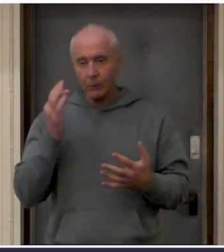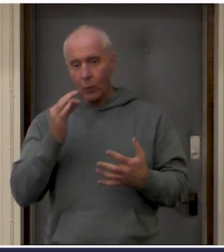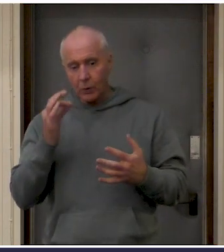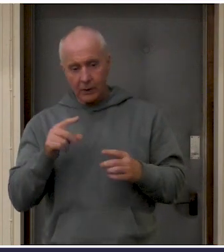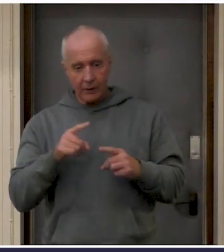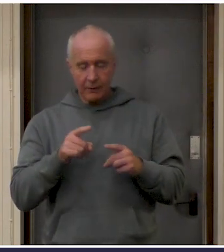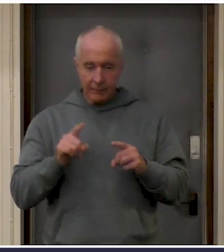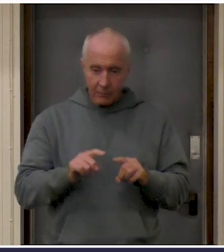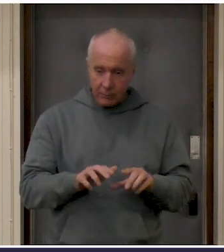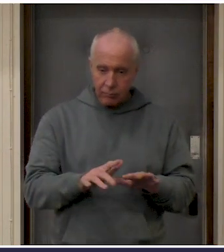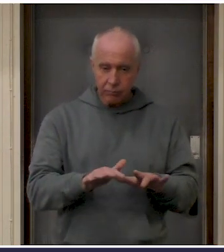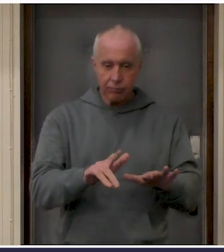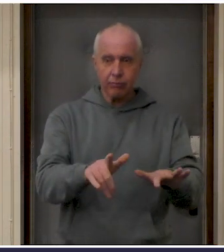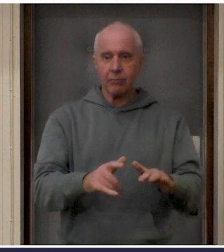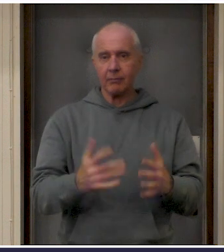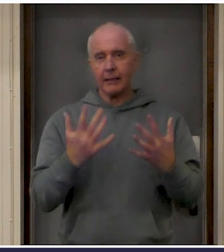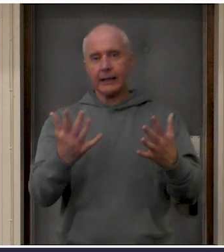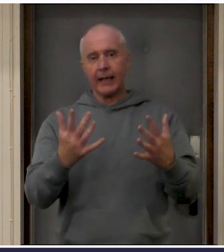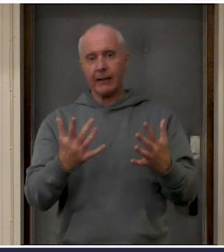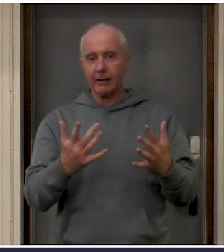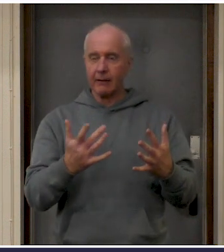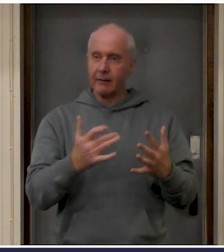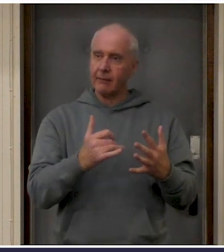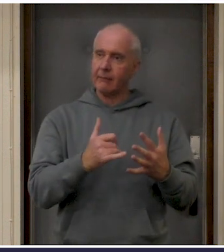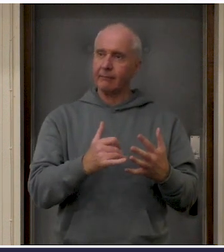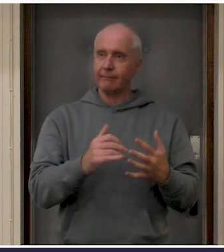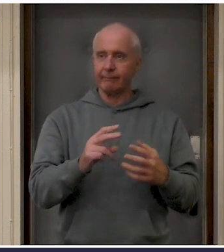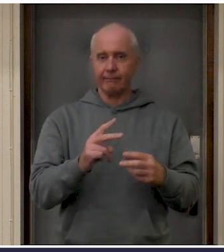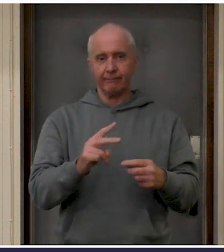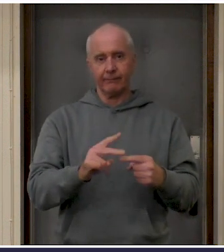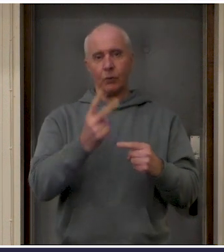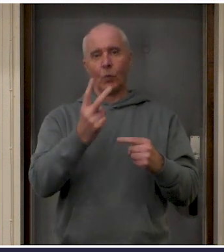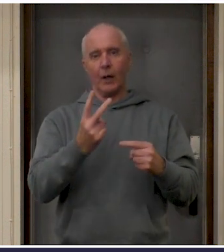out among 10 square miles of asphalt, it's not that radioactive.